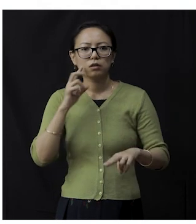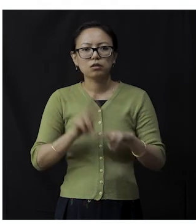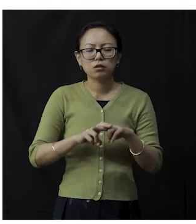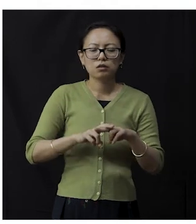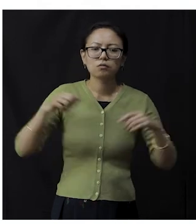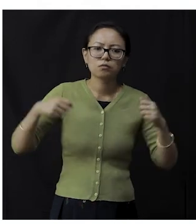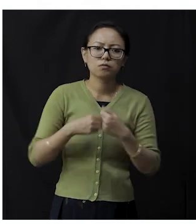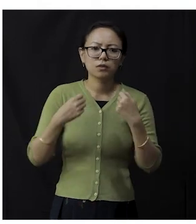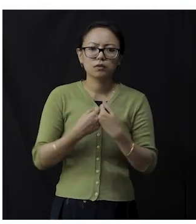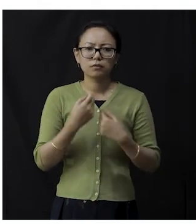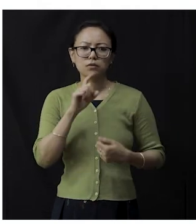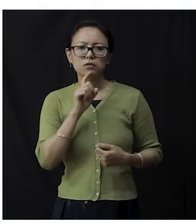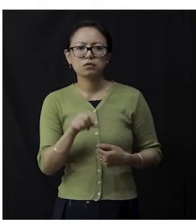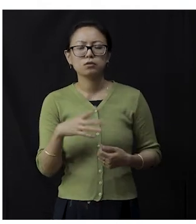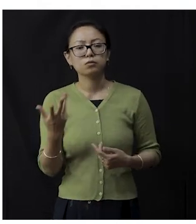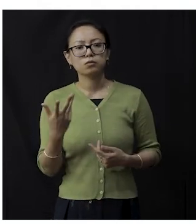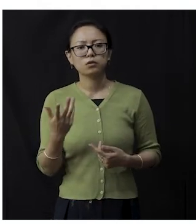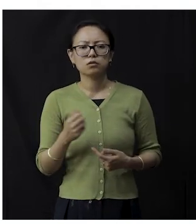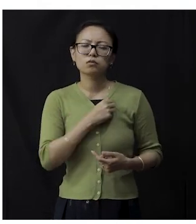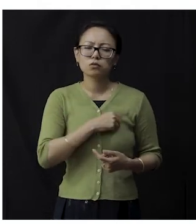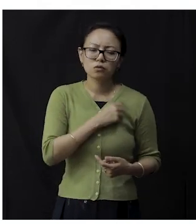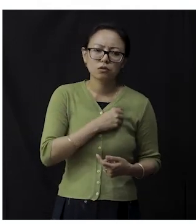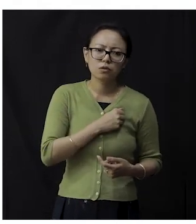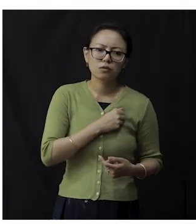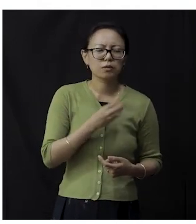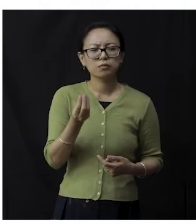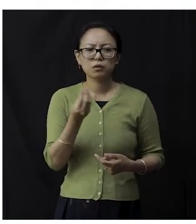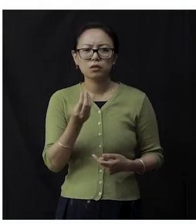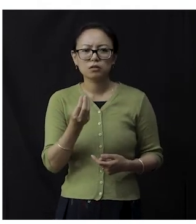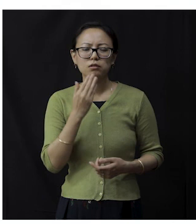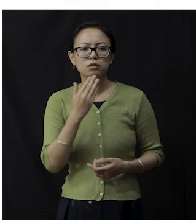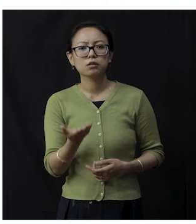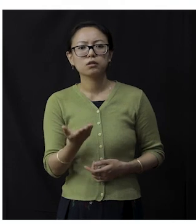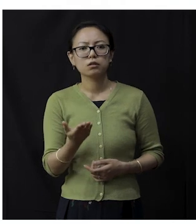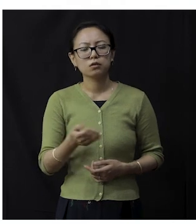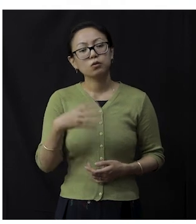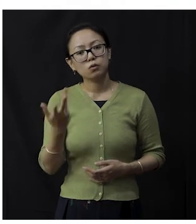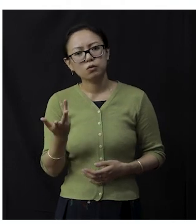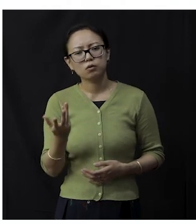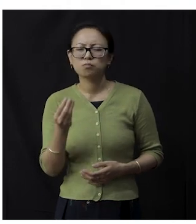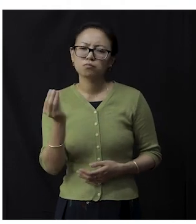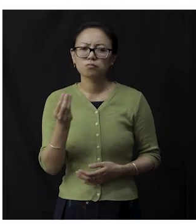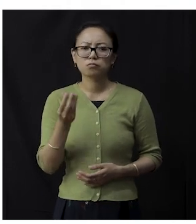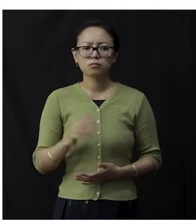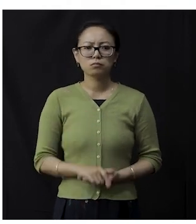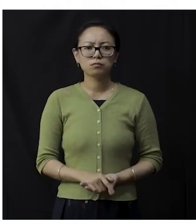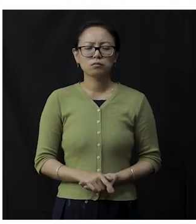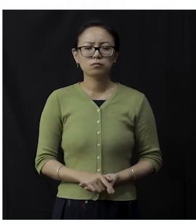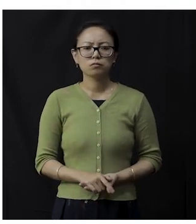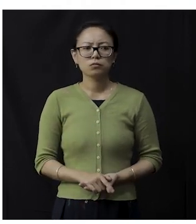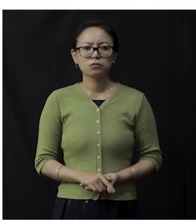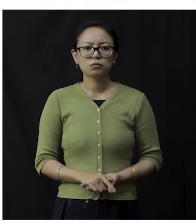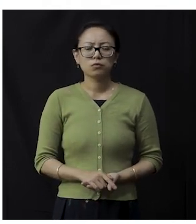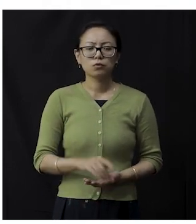something nasty happens. What do you say? Do you say sorry? You say please? You say thank you? Or excuse me? So these are your